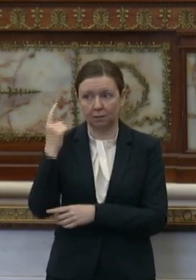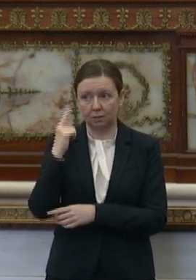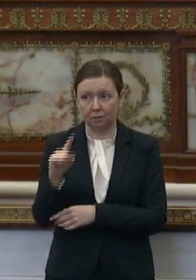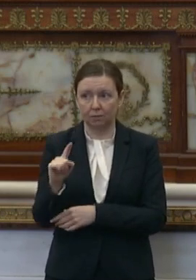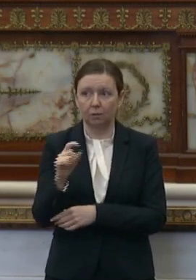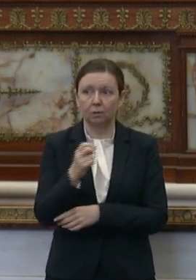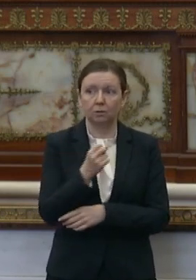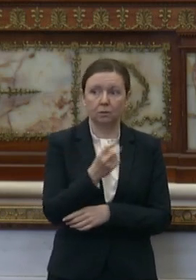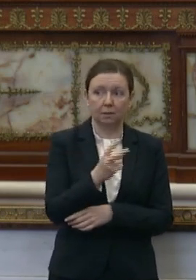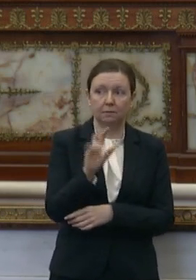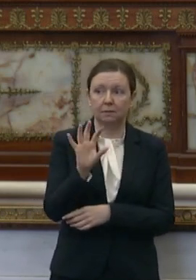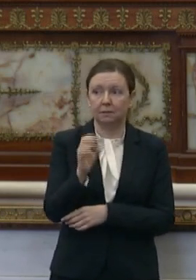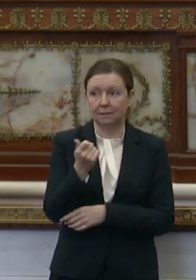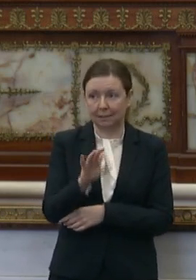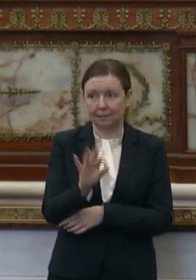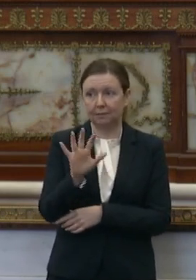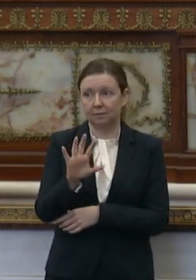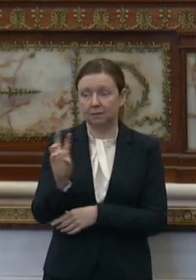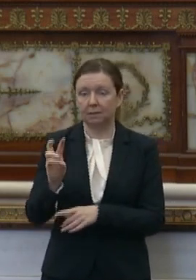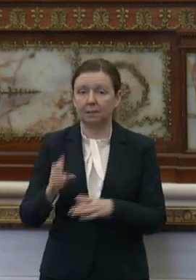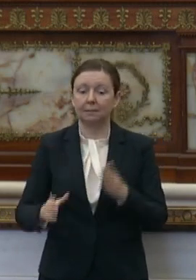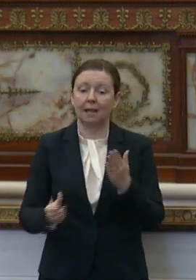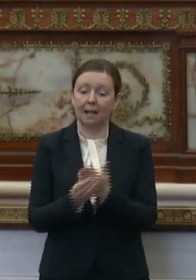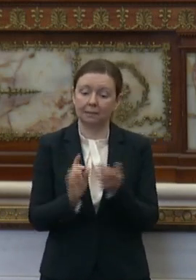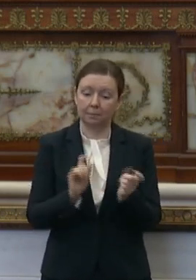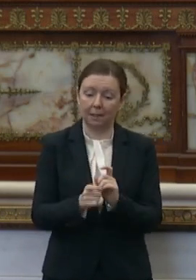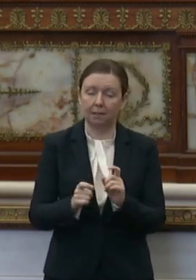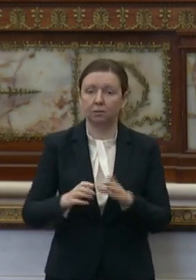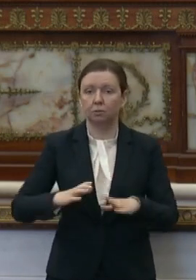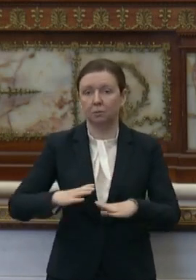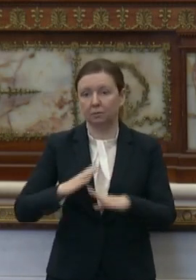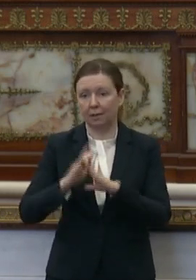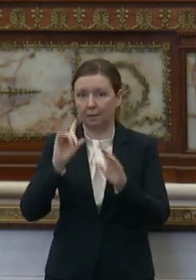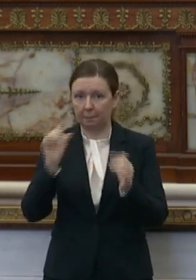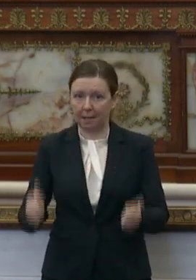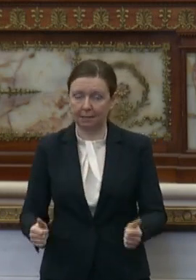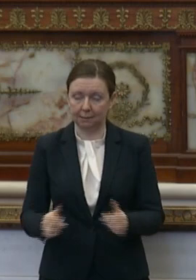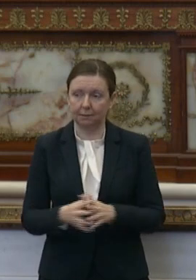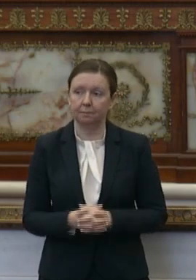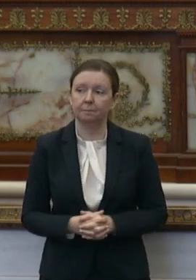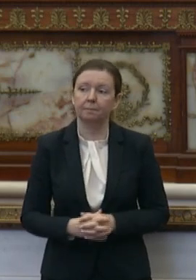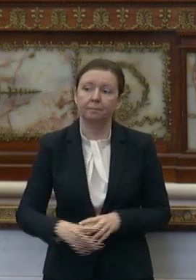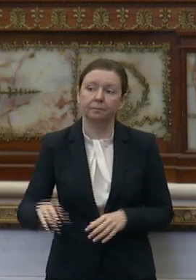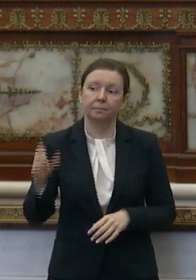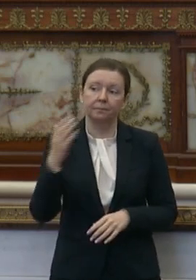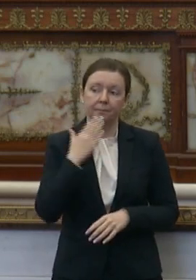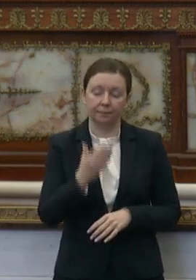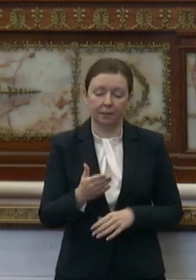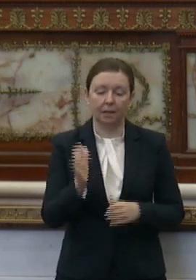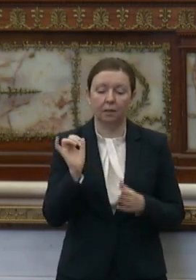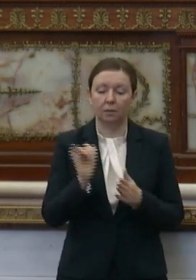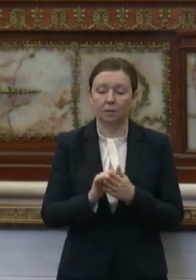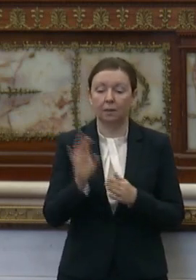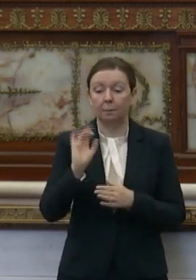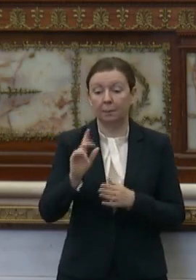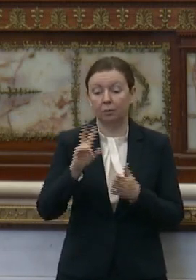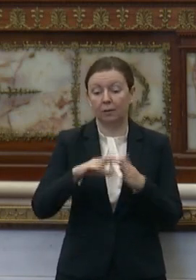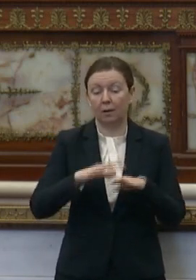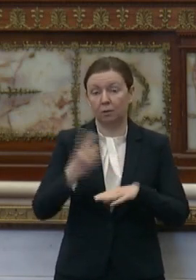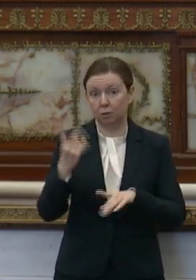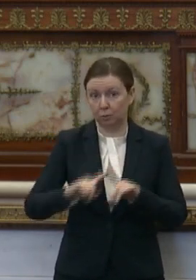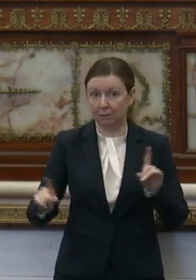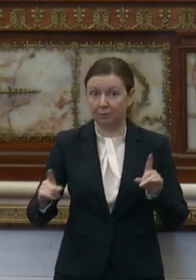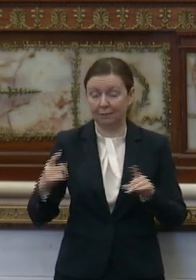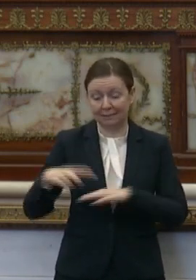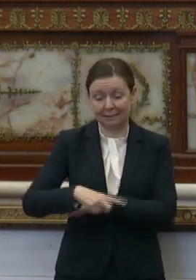April 12, 1956, as amended, prevent and eliminate blight. Thank you. This bill having been read on two different days, the